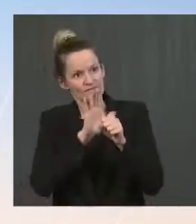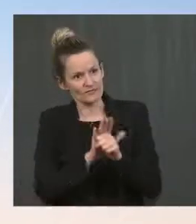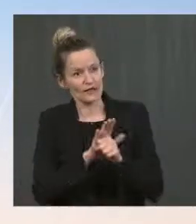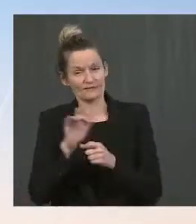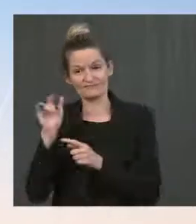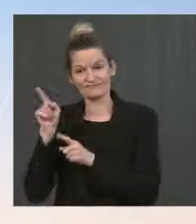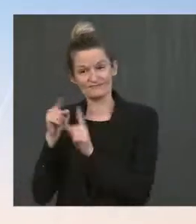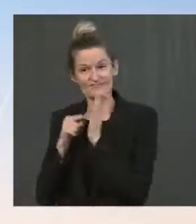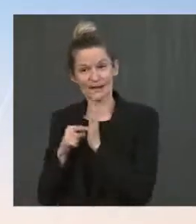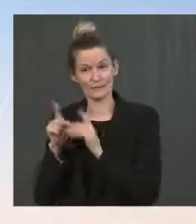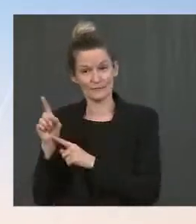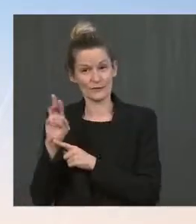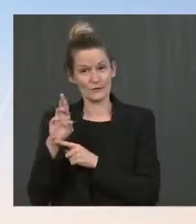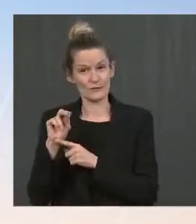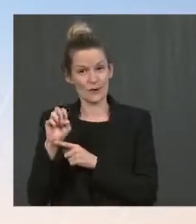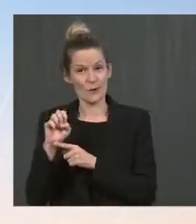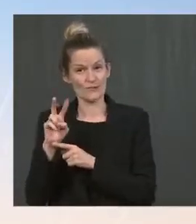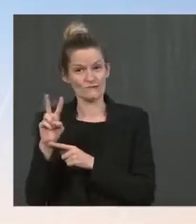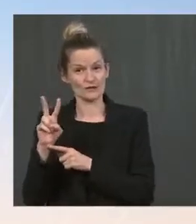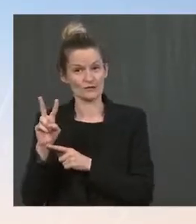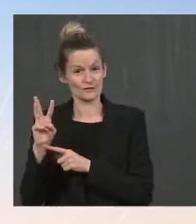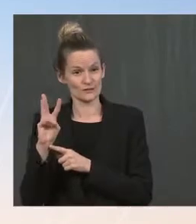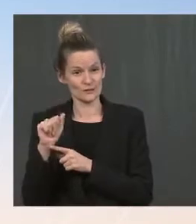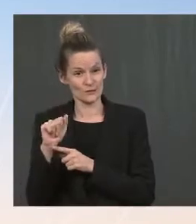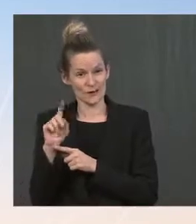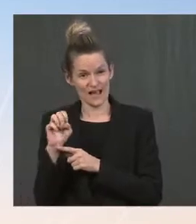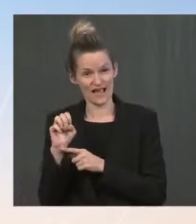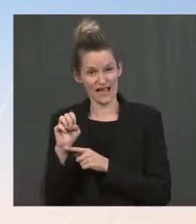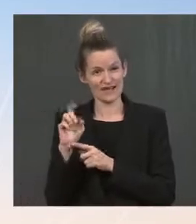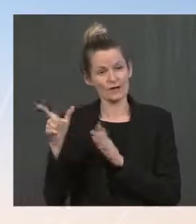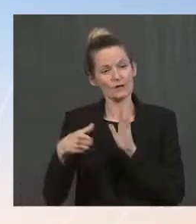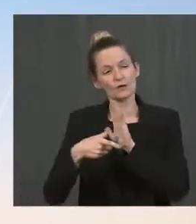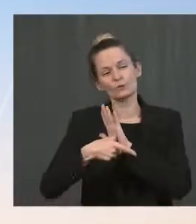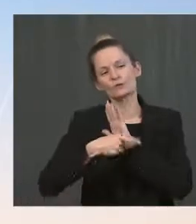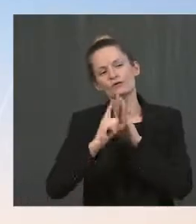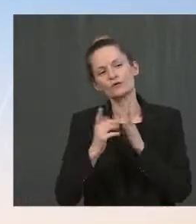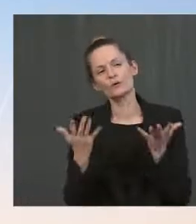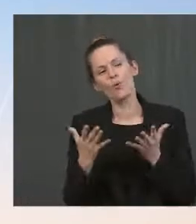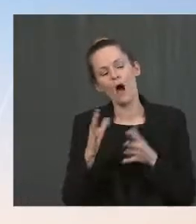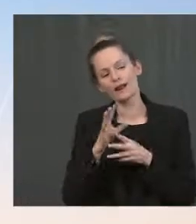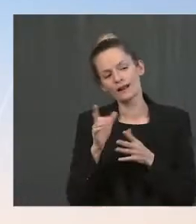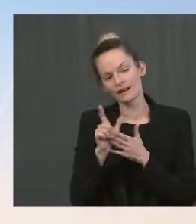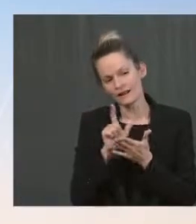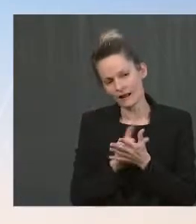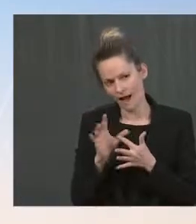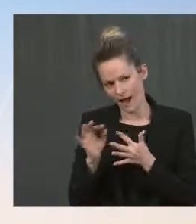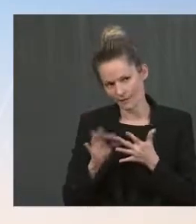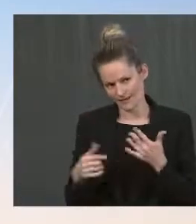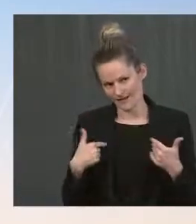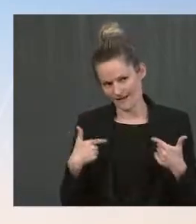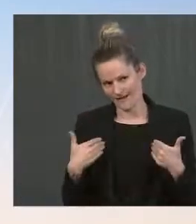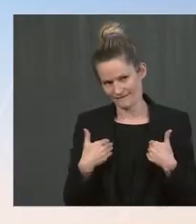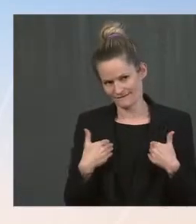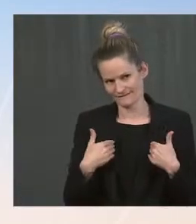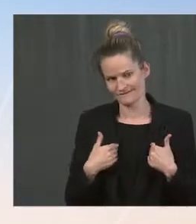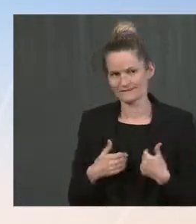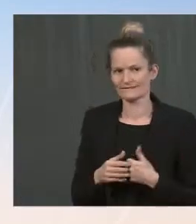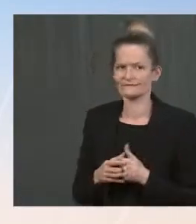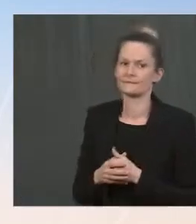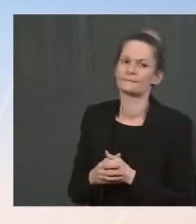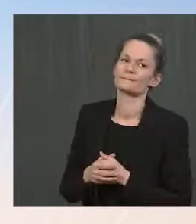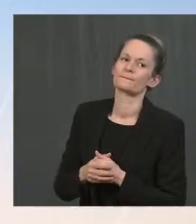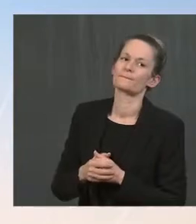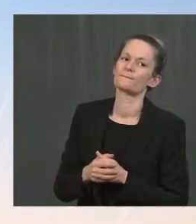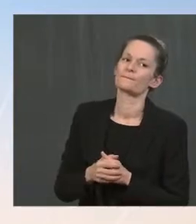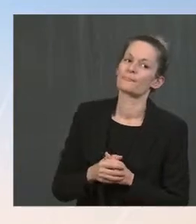of legislation. We are still reviewing what our options are. Reservations about that bill? We're still looking at whether that's a